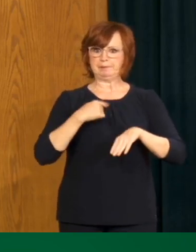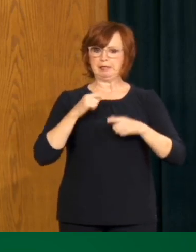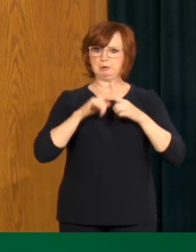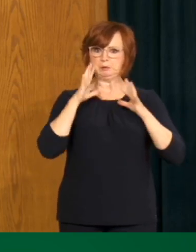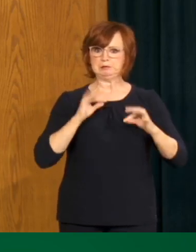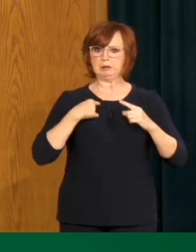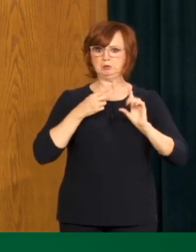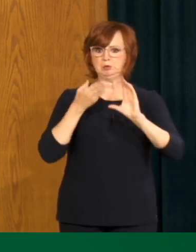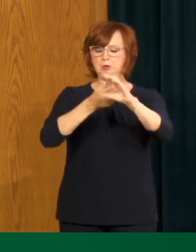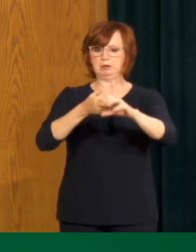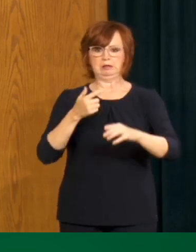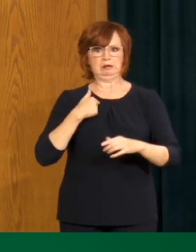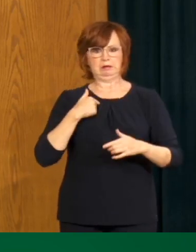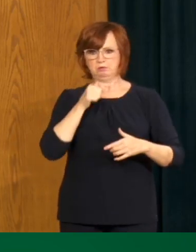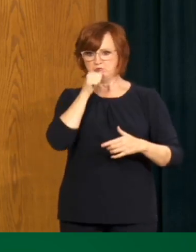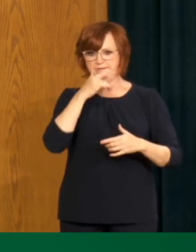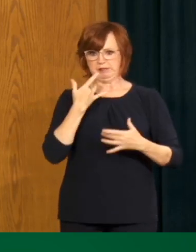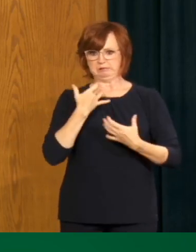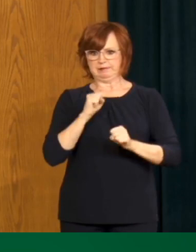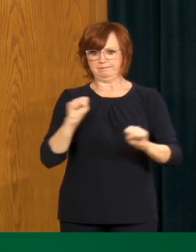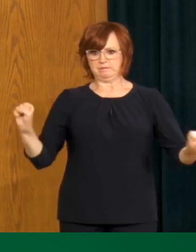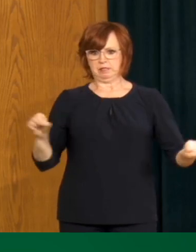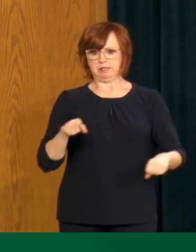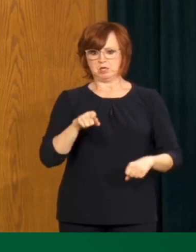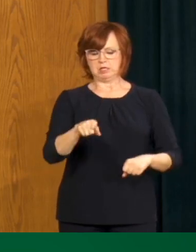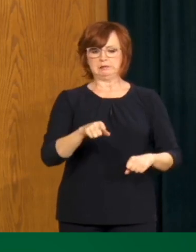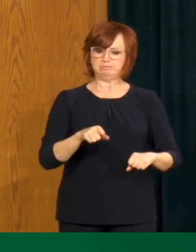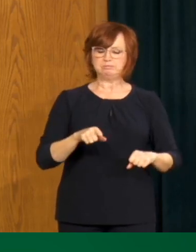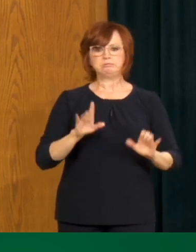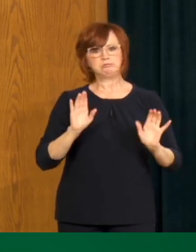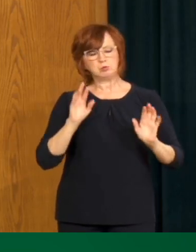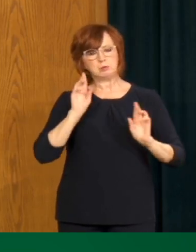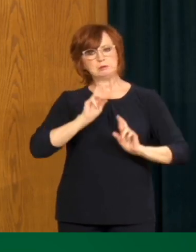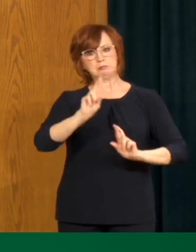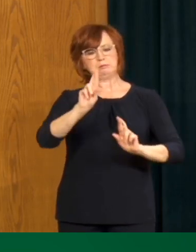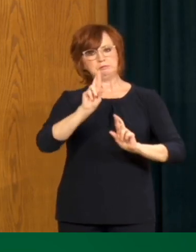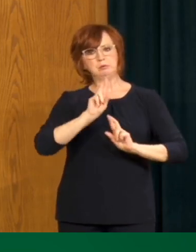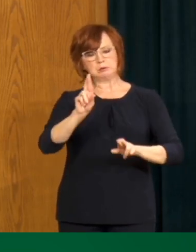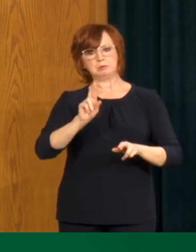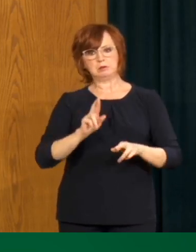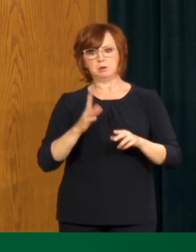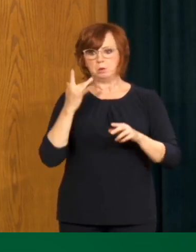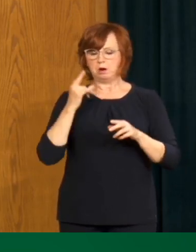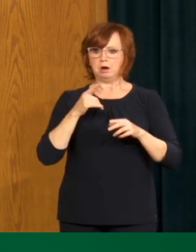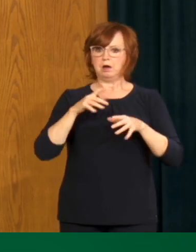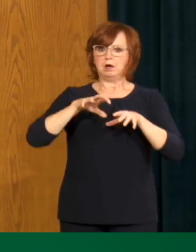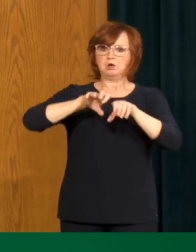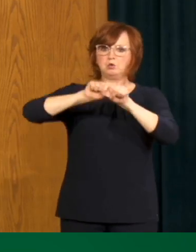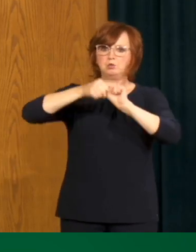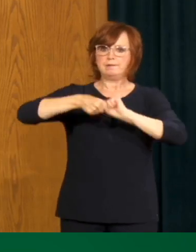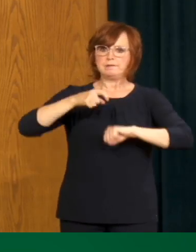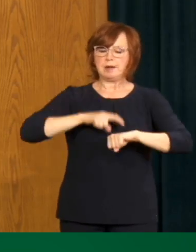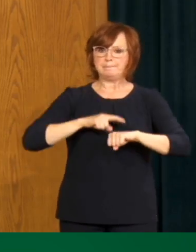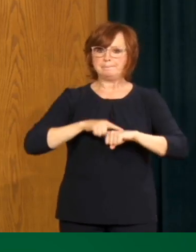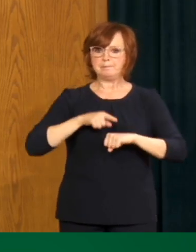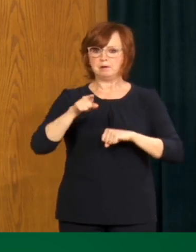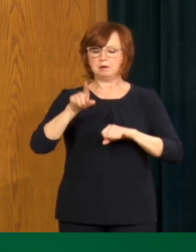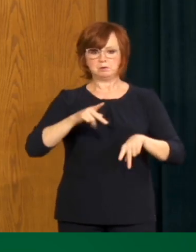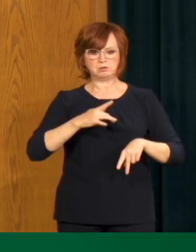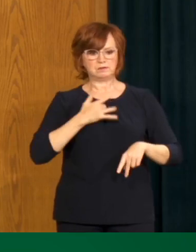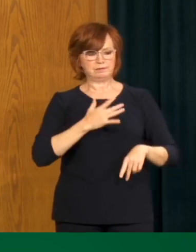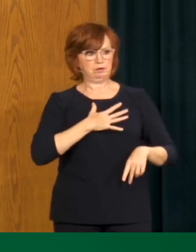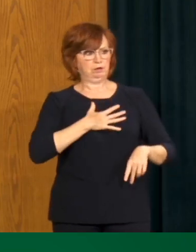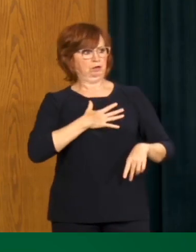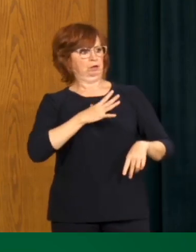2-meter separation while being socially connected during periods of happiness or grief. And while sometimes this